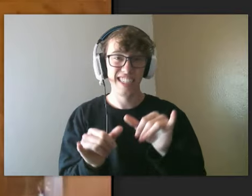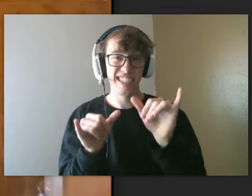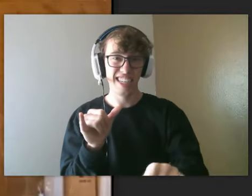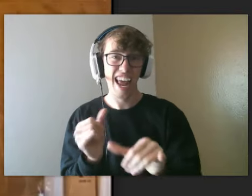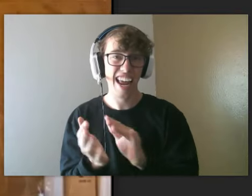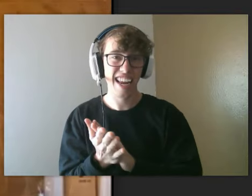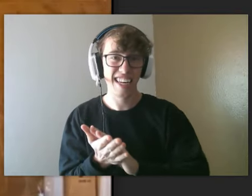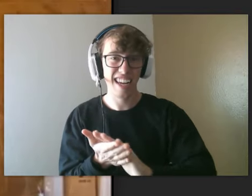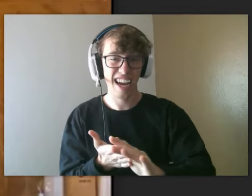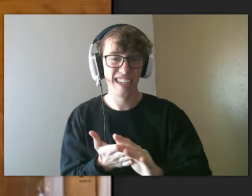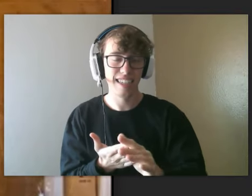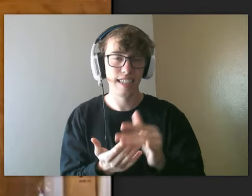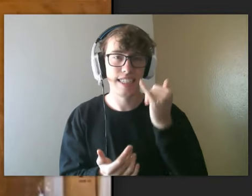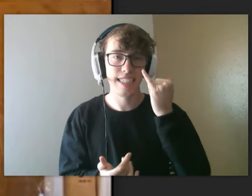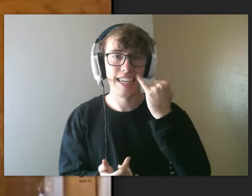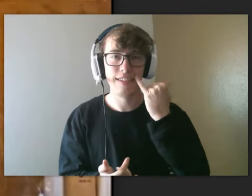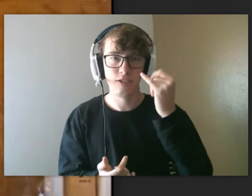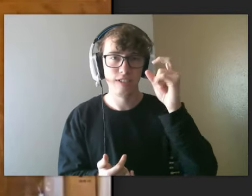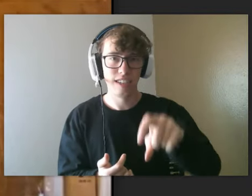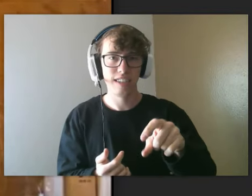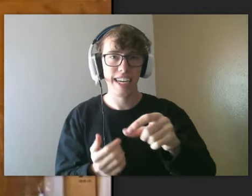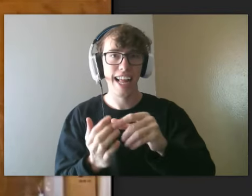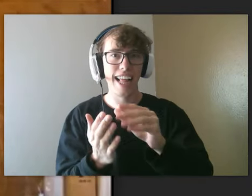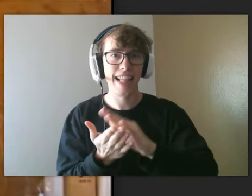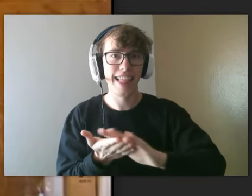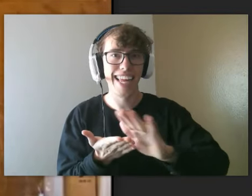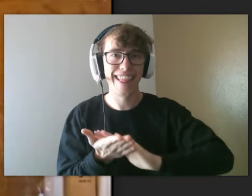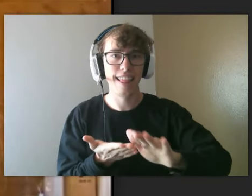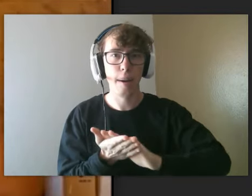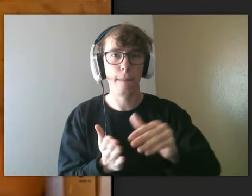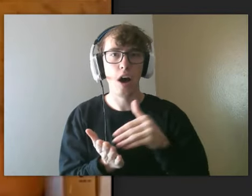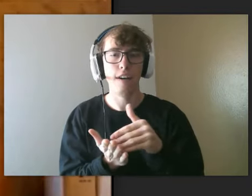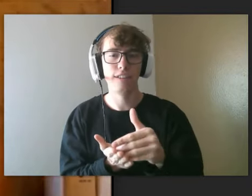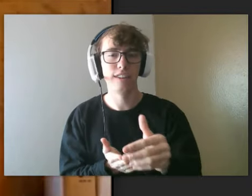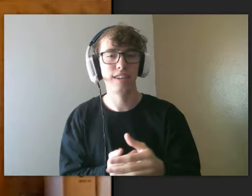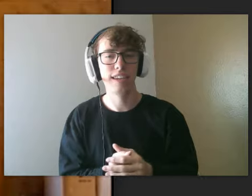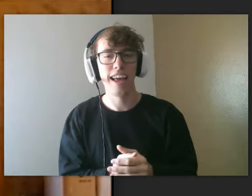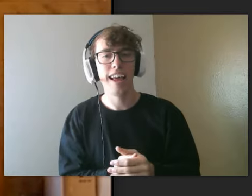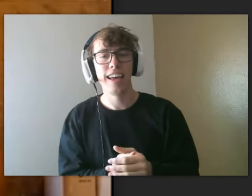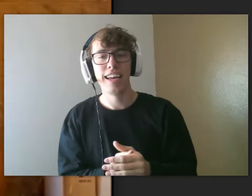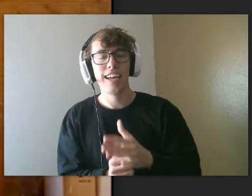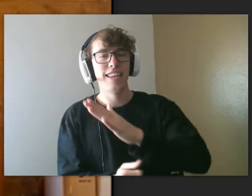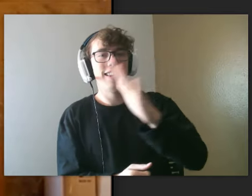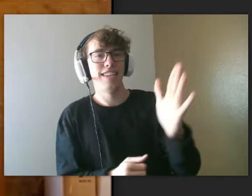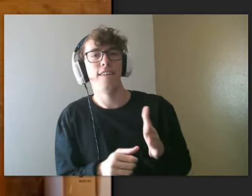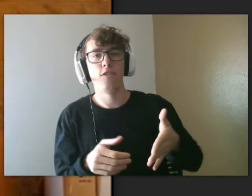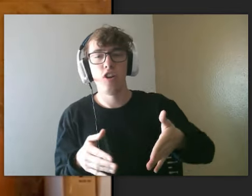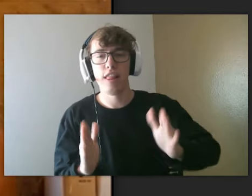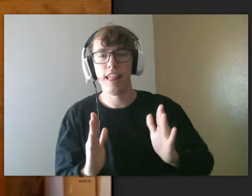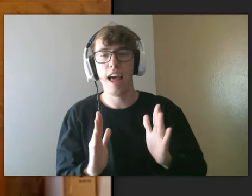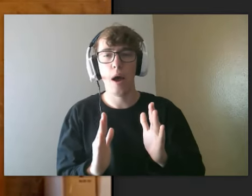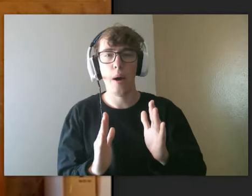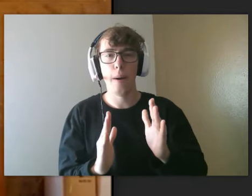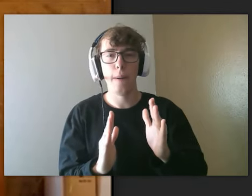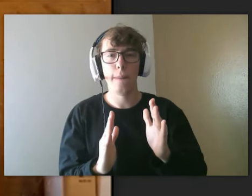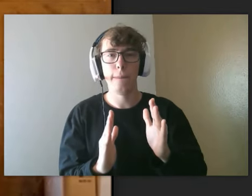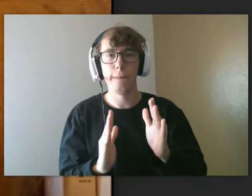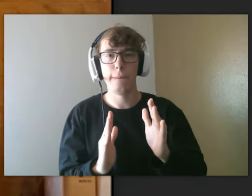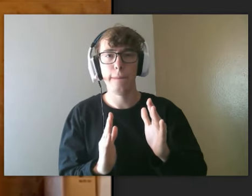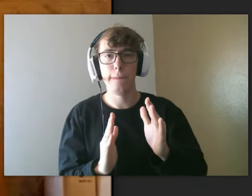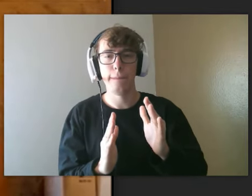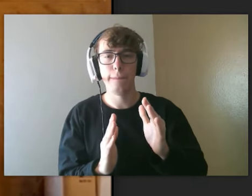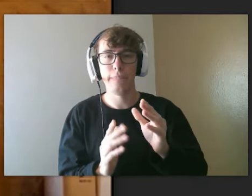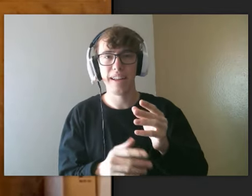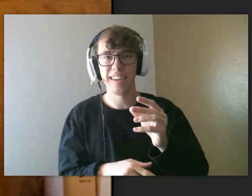as you keep them clean. So never, ever, ever let paint dry in